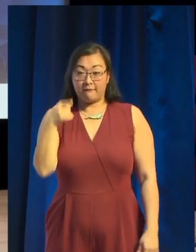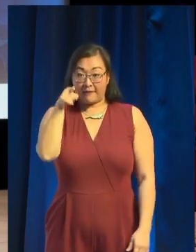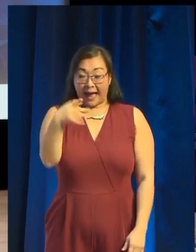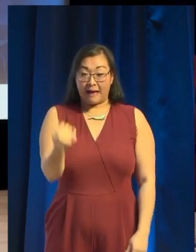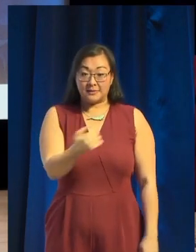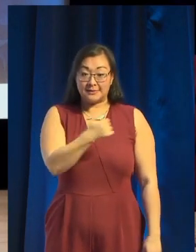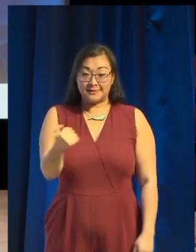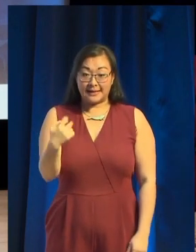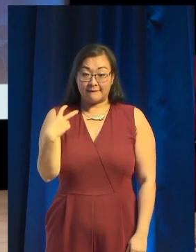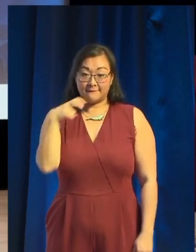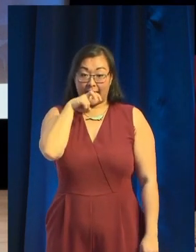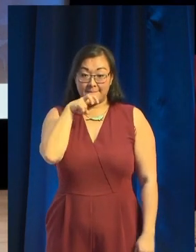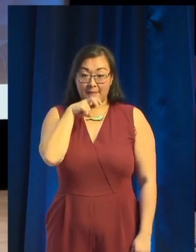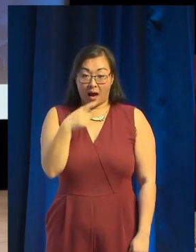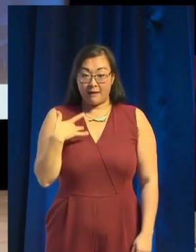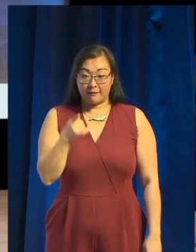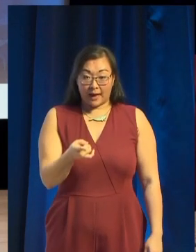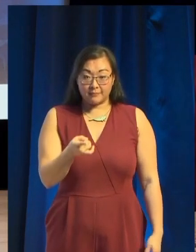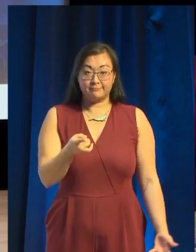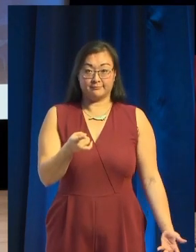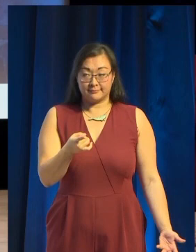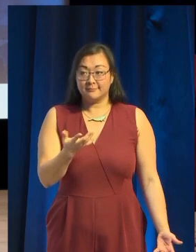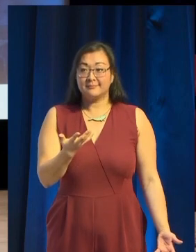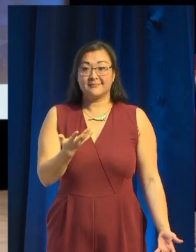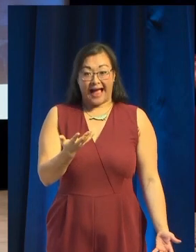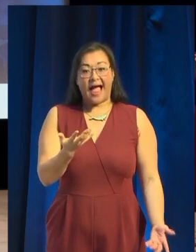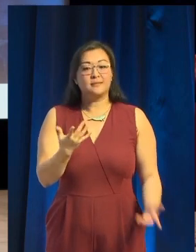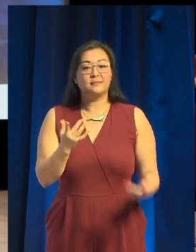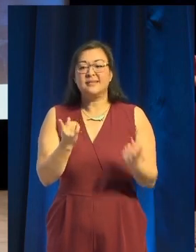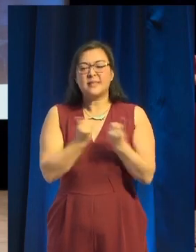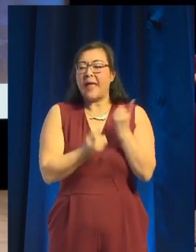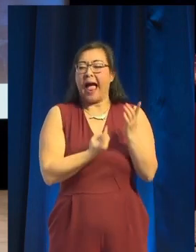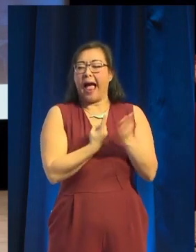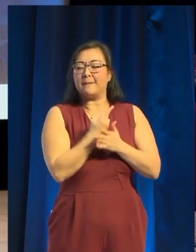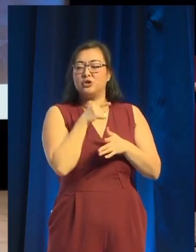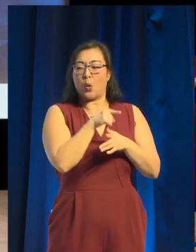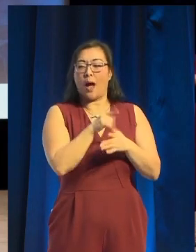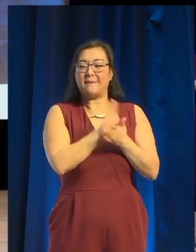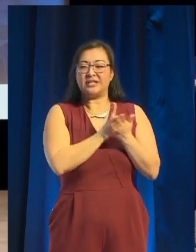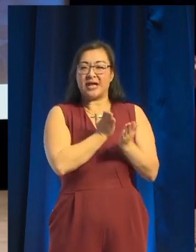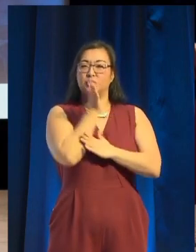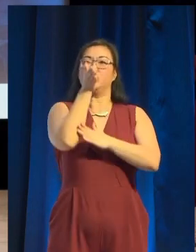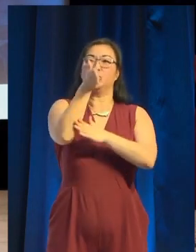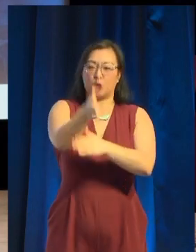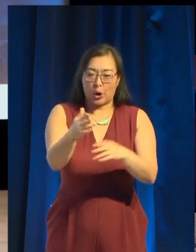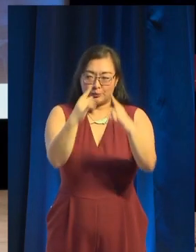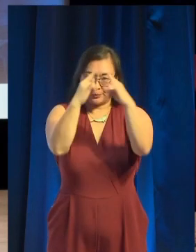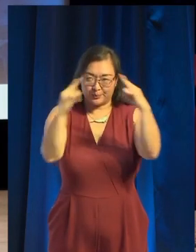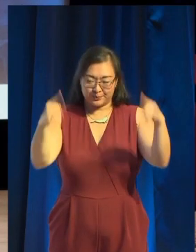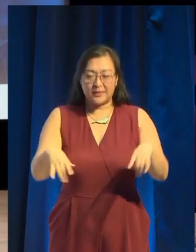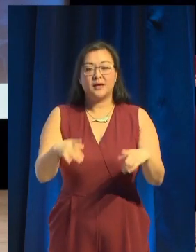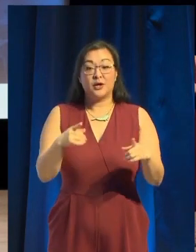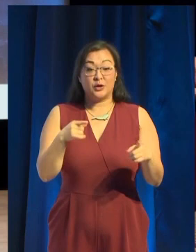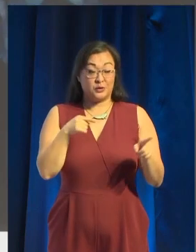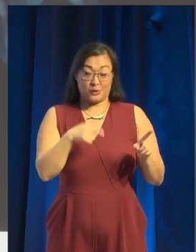an incident occurs when she visits the place for the first time. So the player has to choose one vampire who will